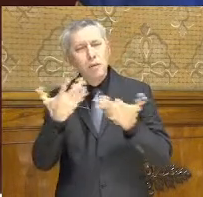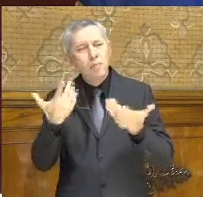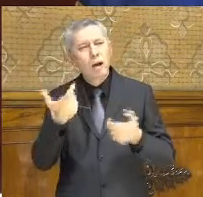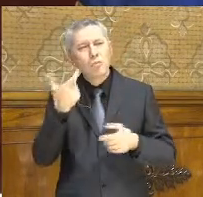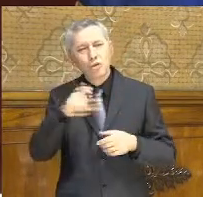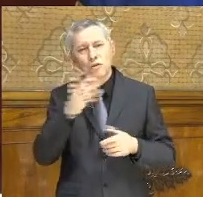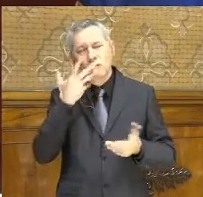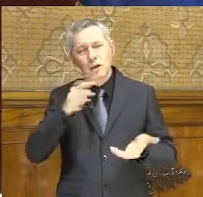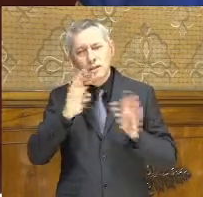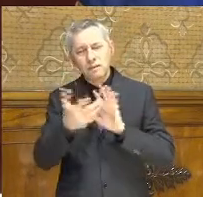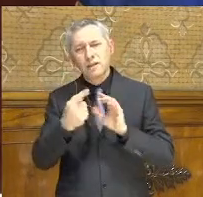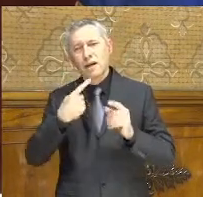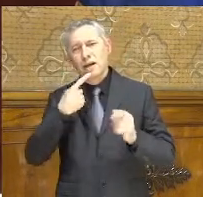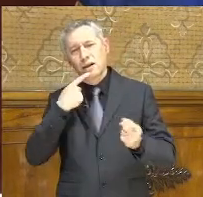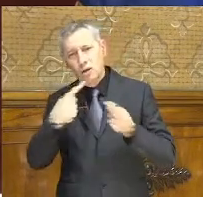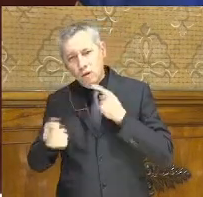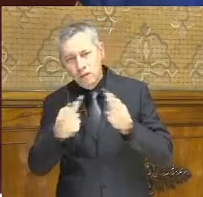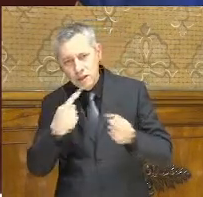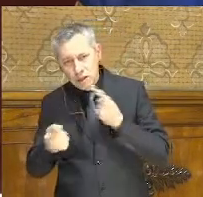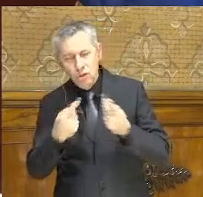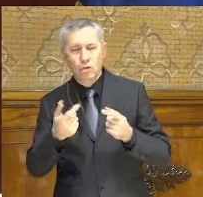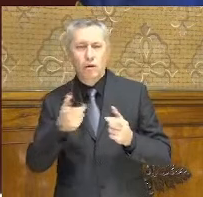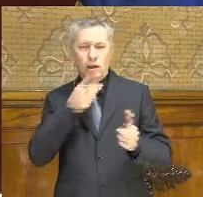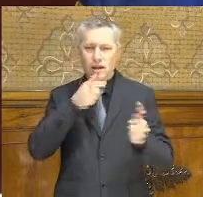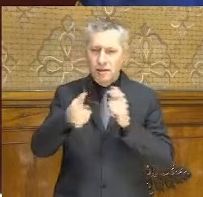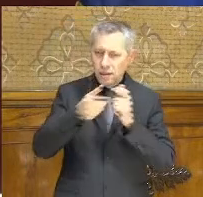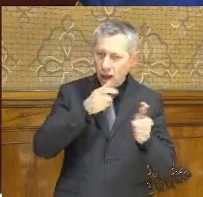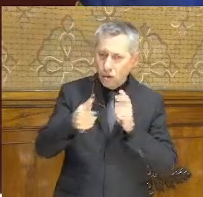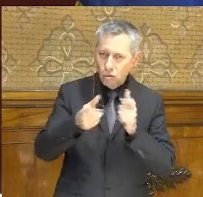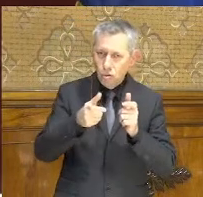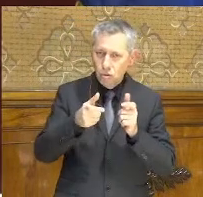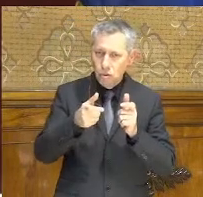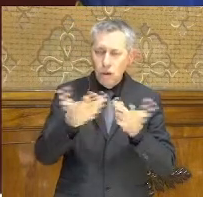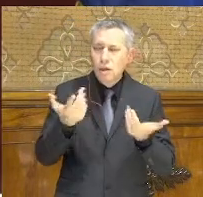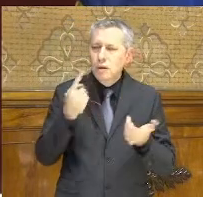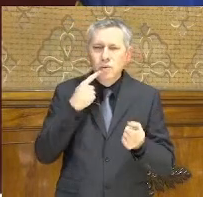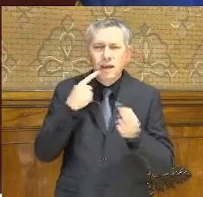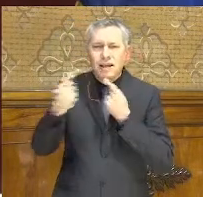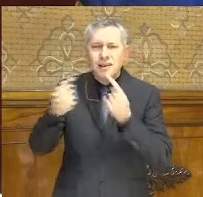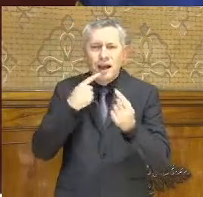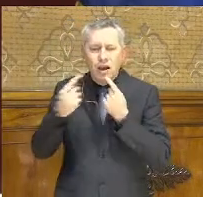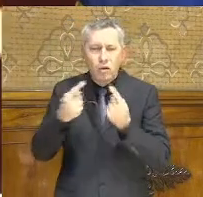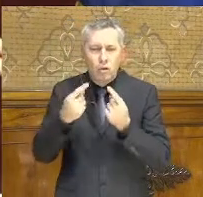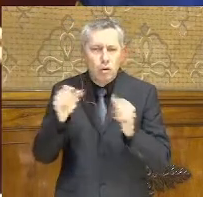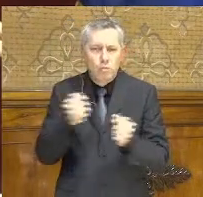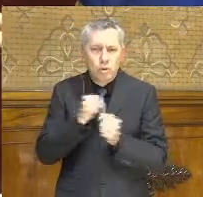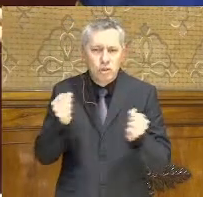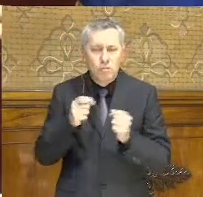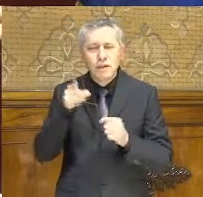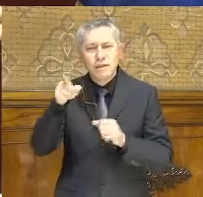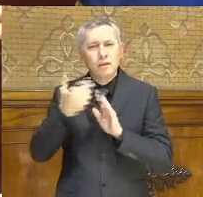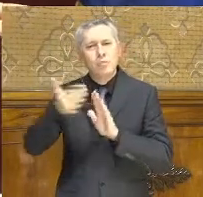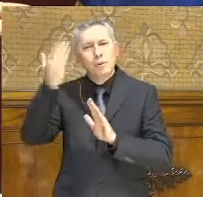cannot not be in conversation with something that has been in your past a negative